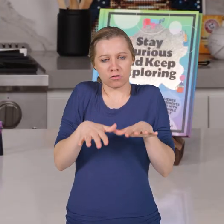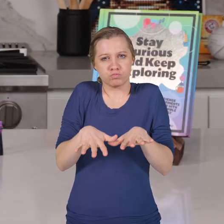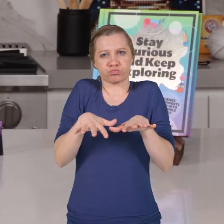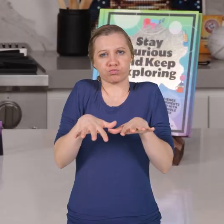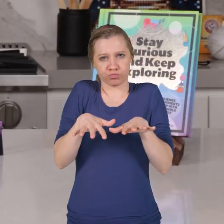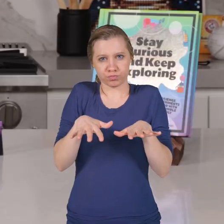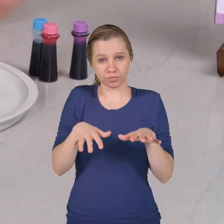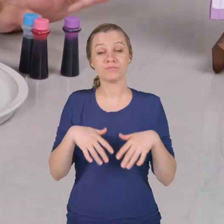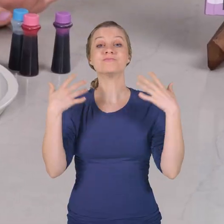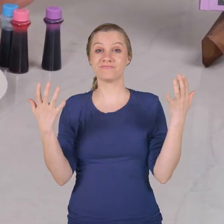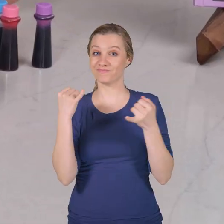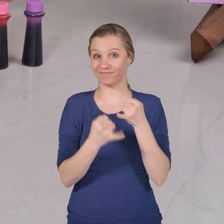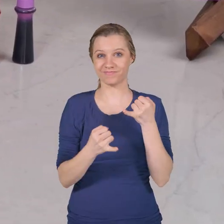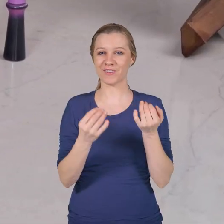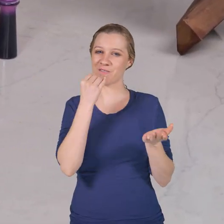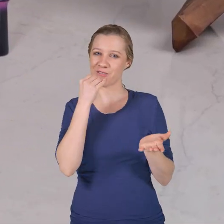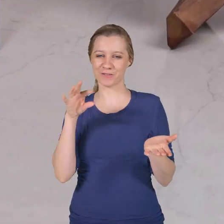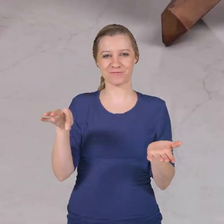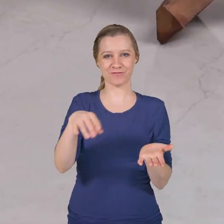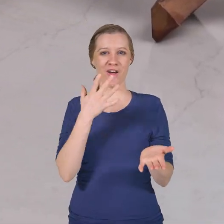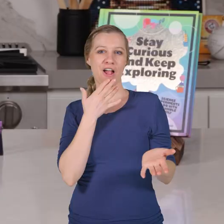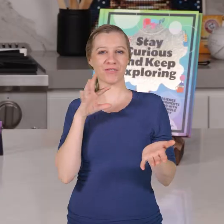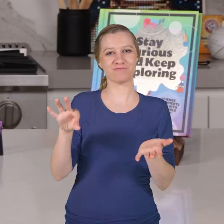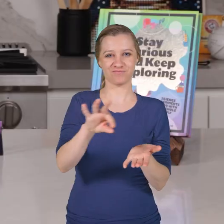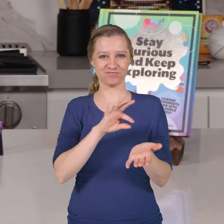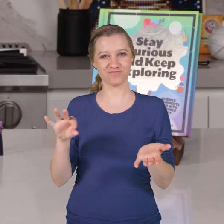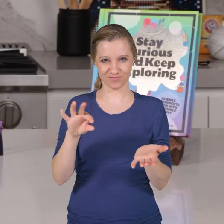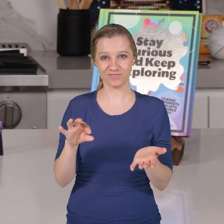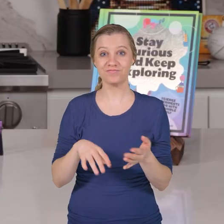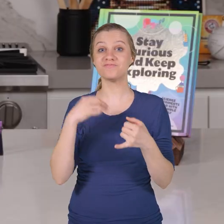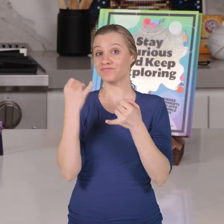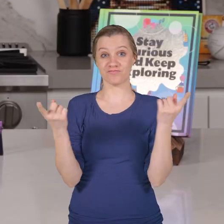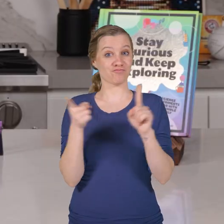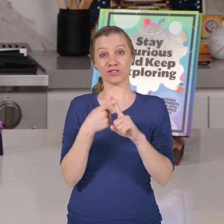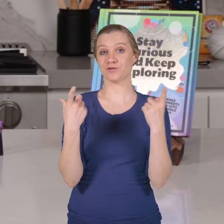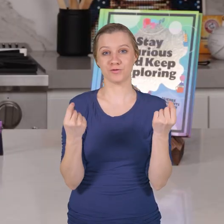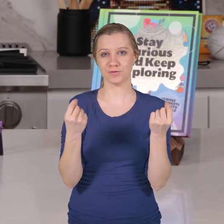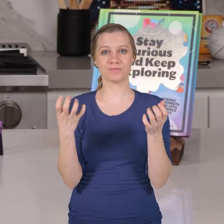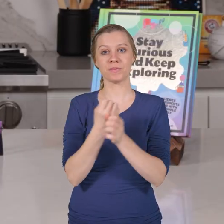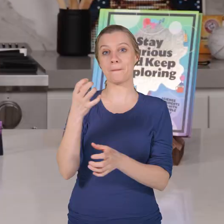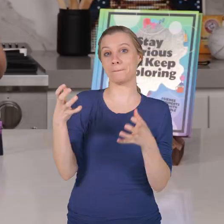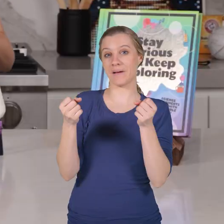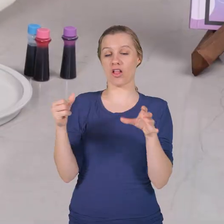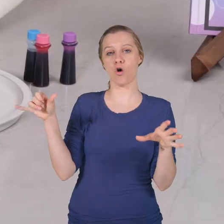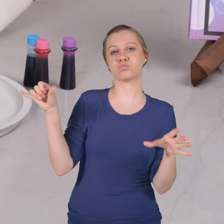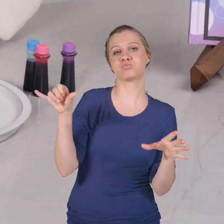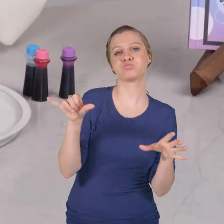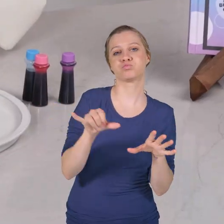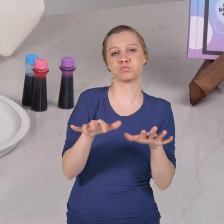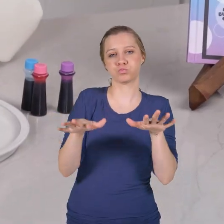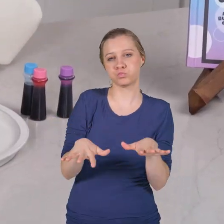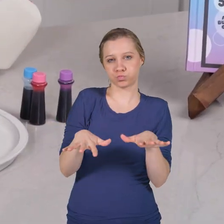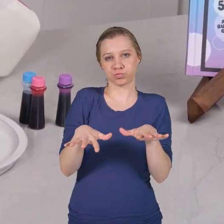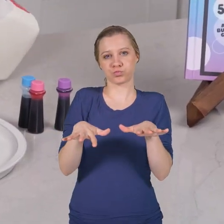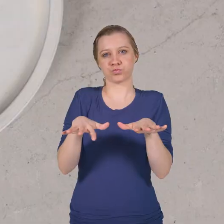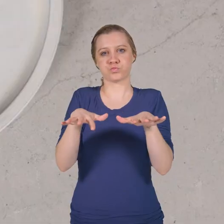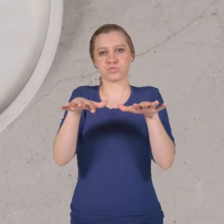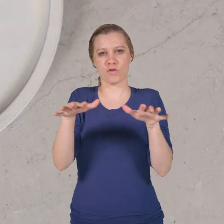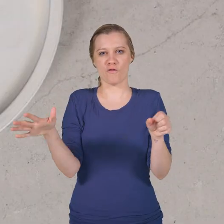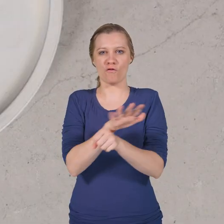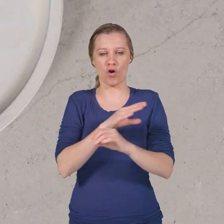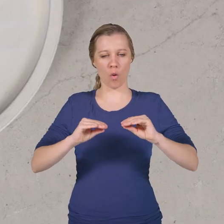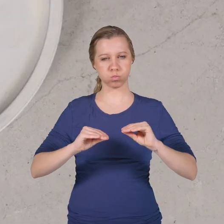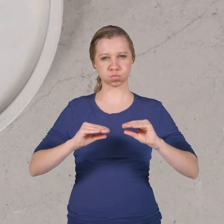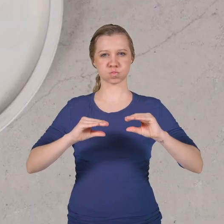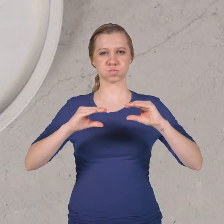a little bit of milk. And finally, you need some food coloring. So the first thing you're gonna do is take your whole milk and put it in your plate and